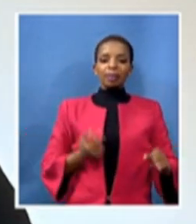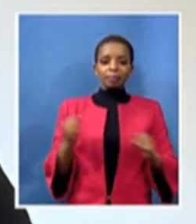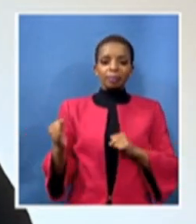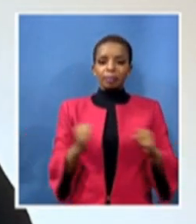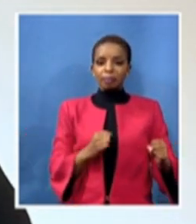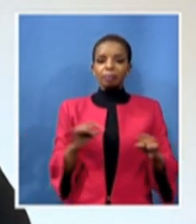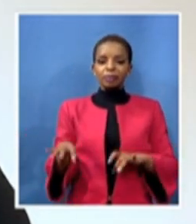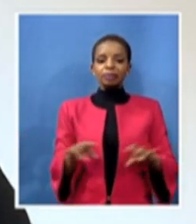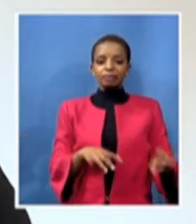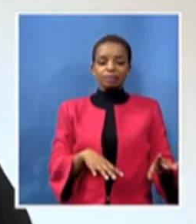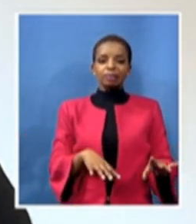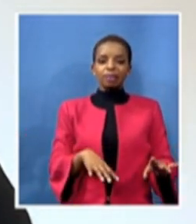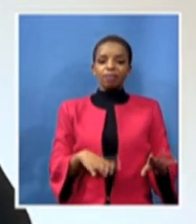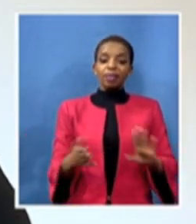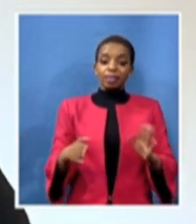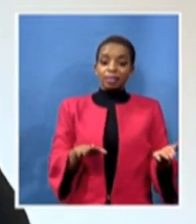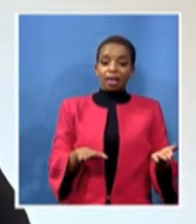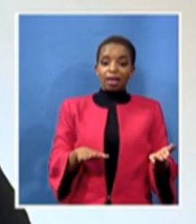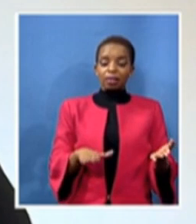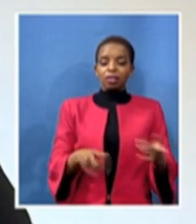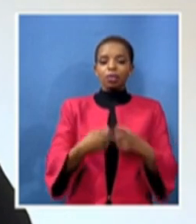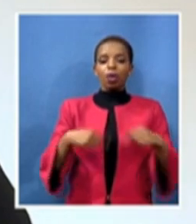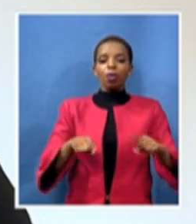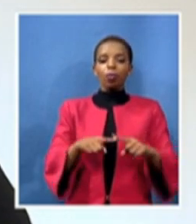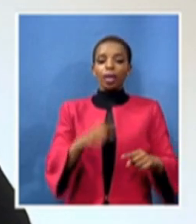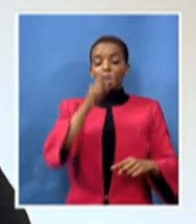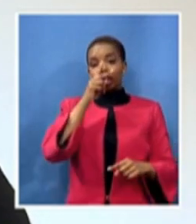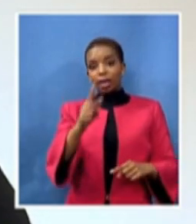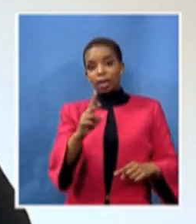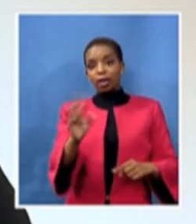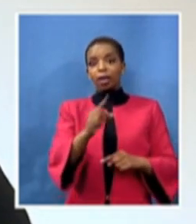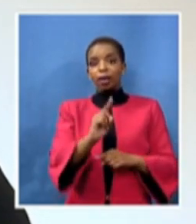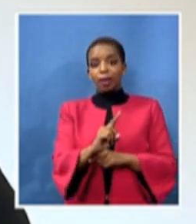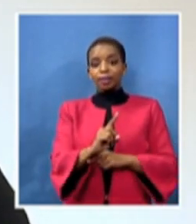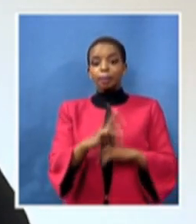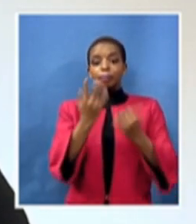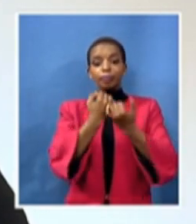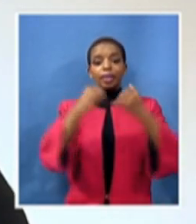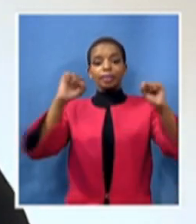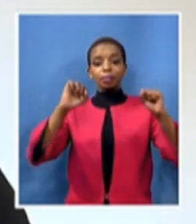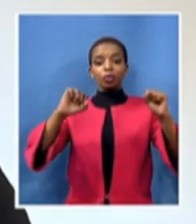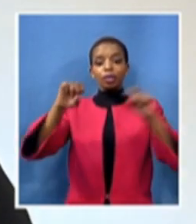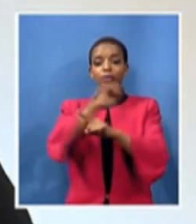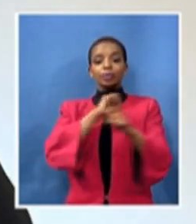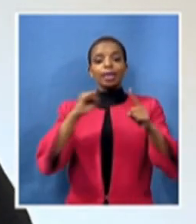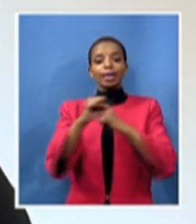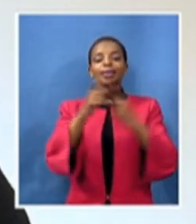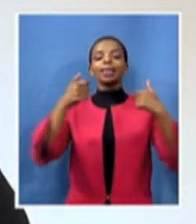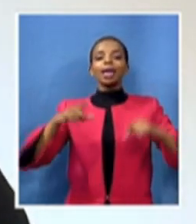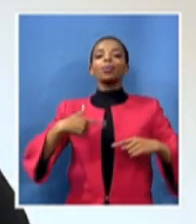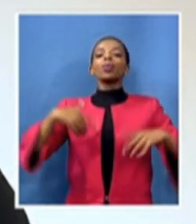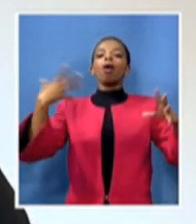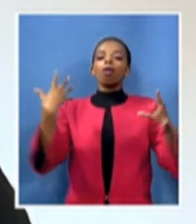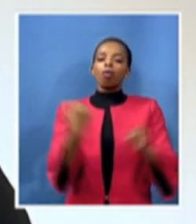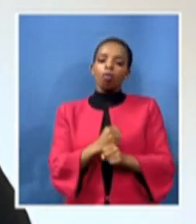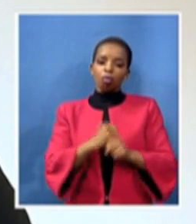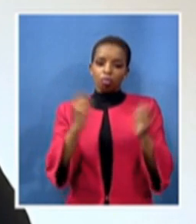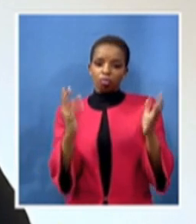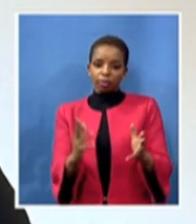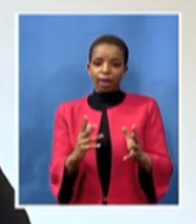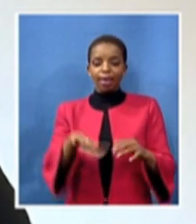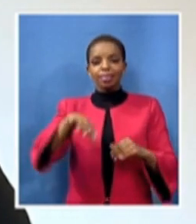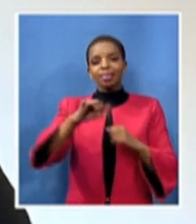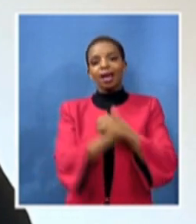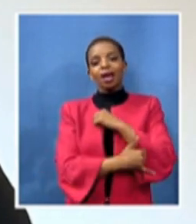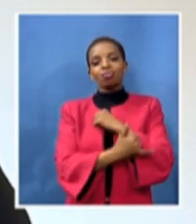of the democratic society to understand where we are as a country. But we should also say what the